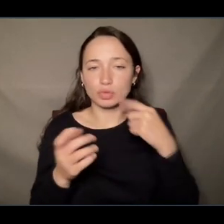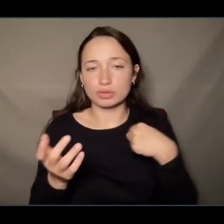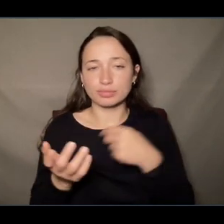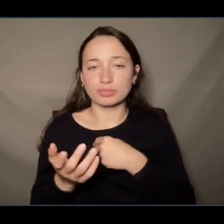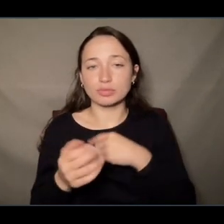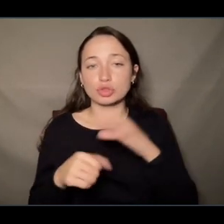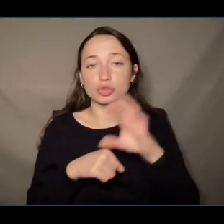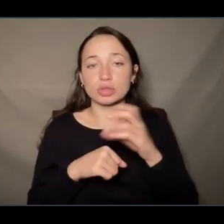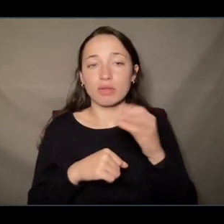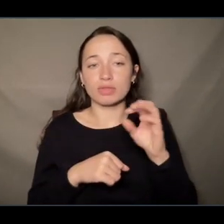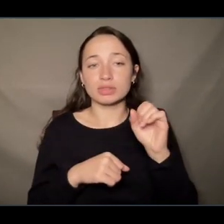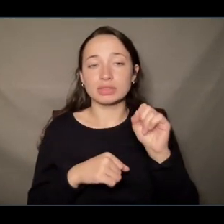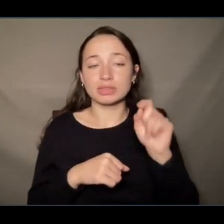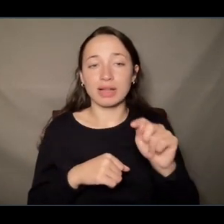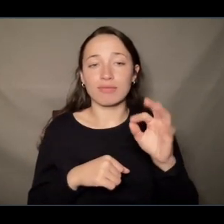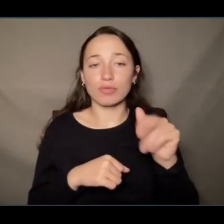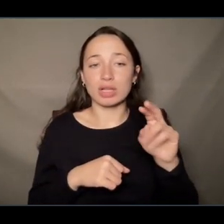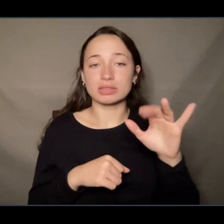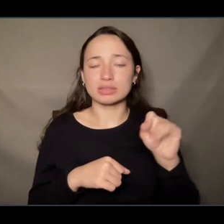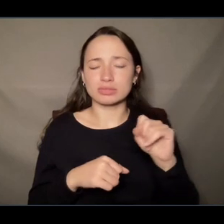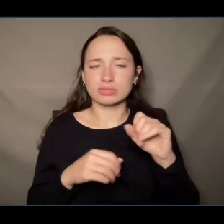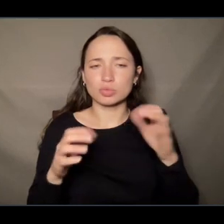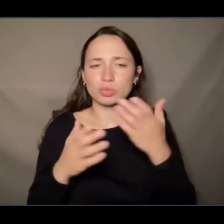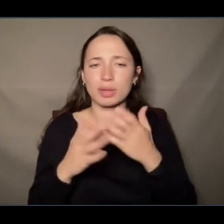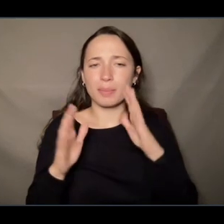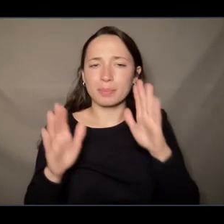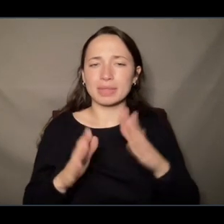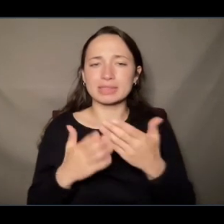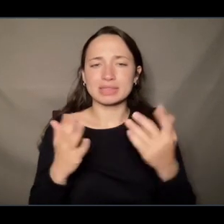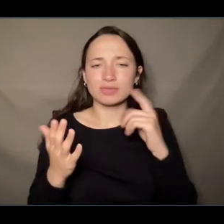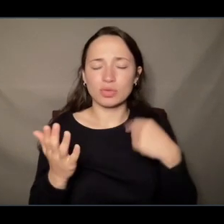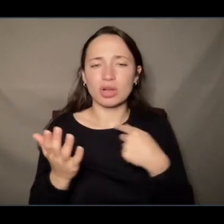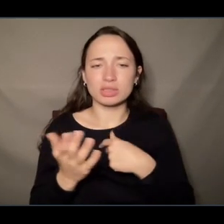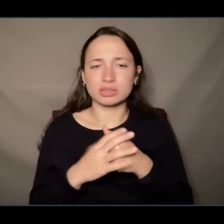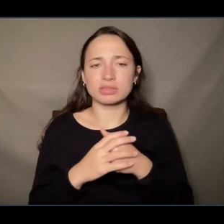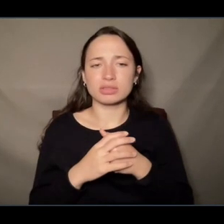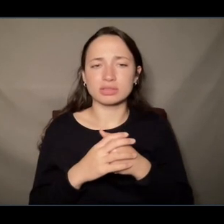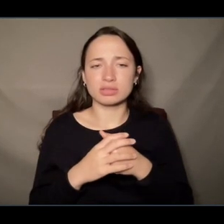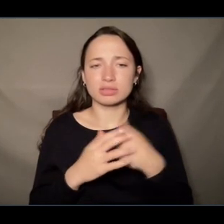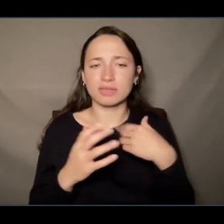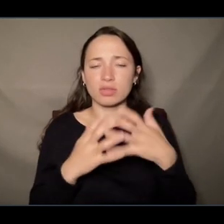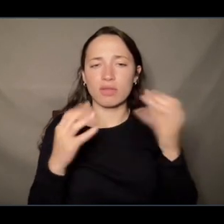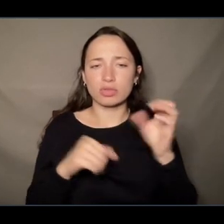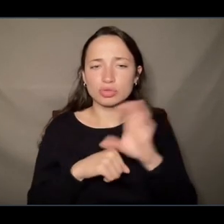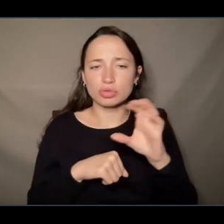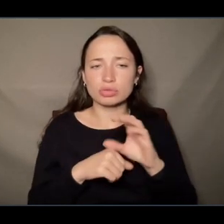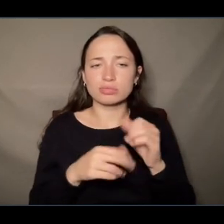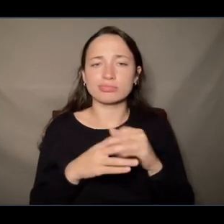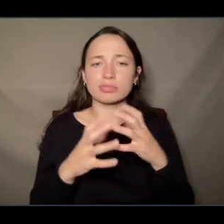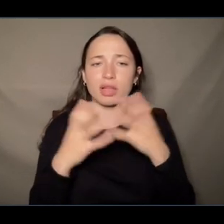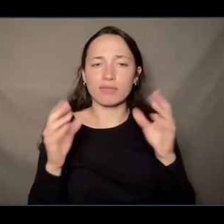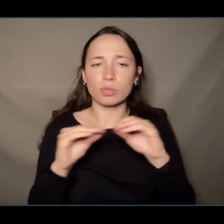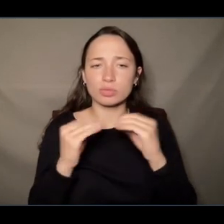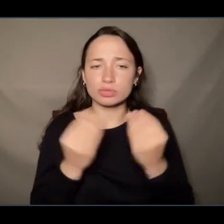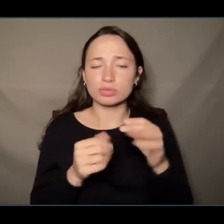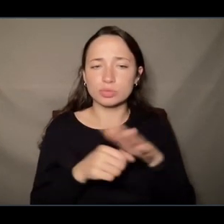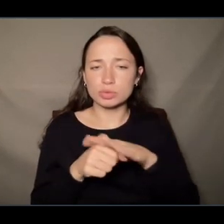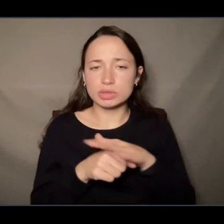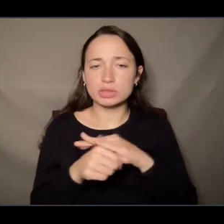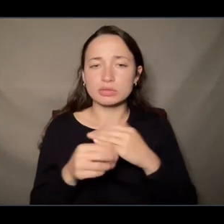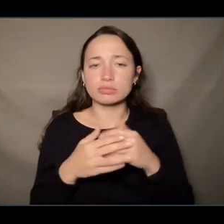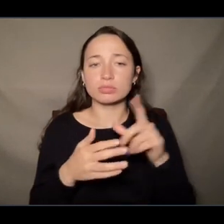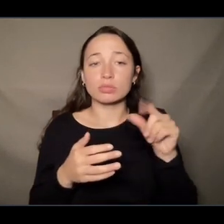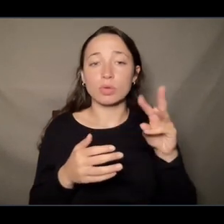for us. The Church of St. Francis does amazing things for us. We have a lot of churches, a lot of